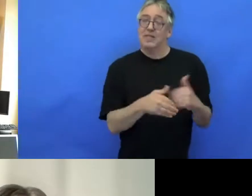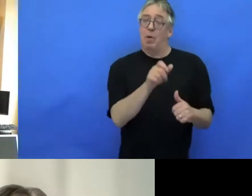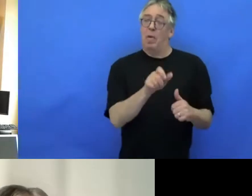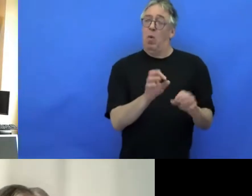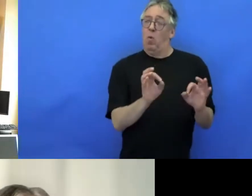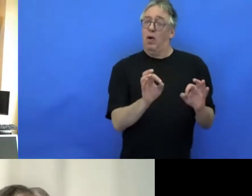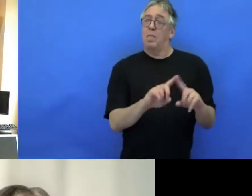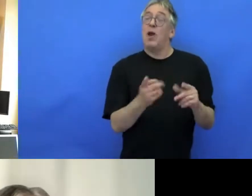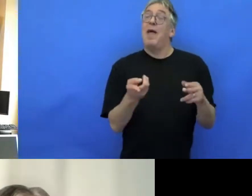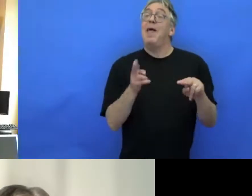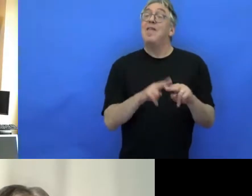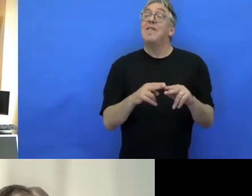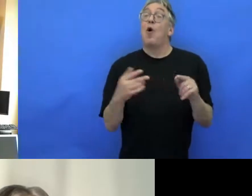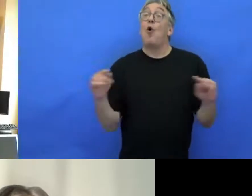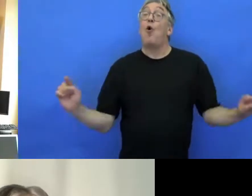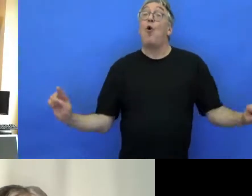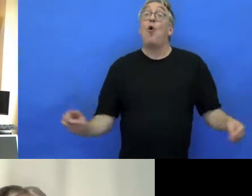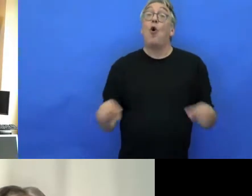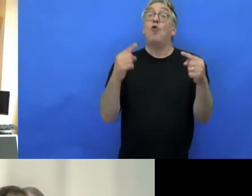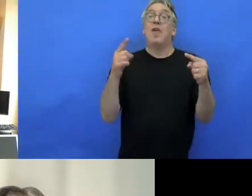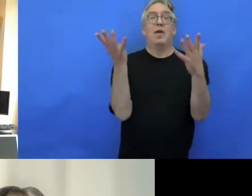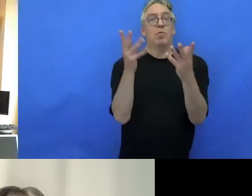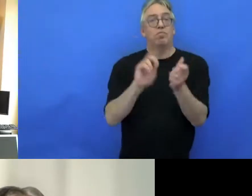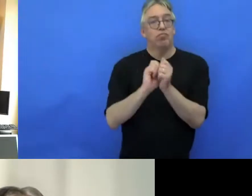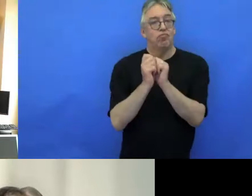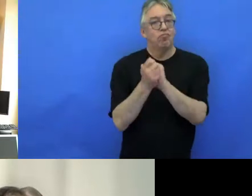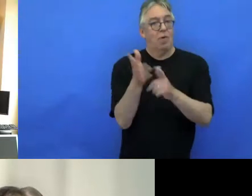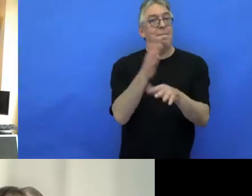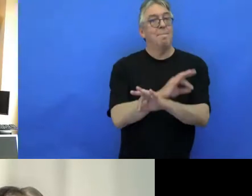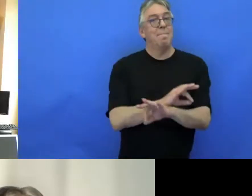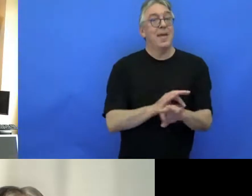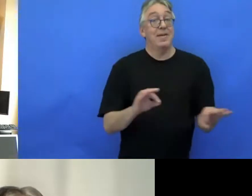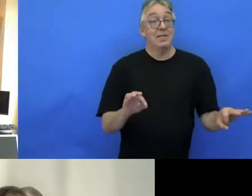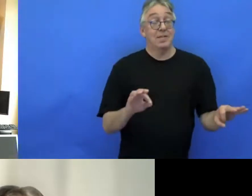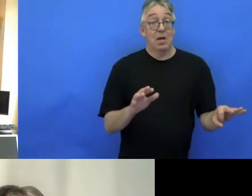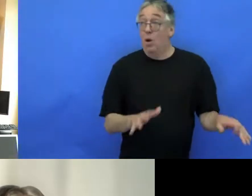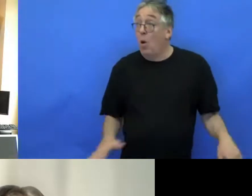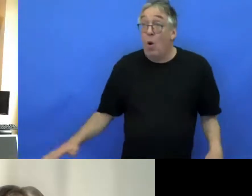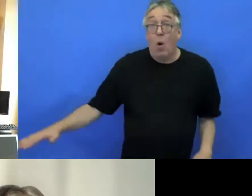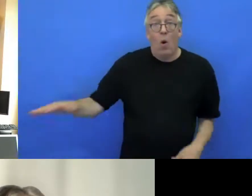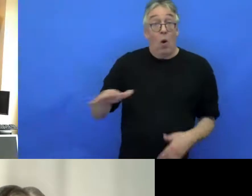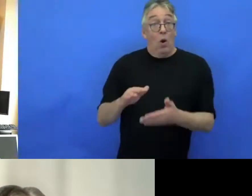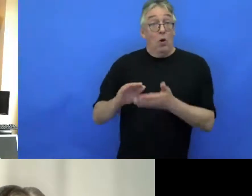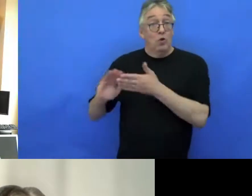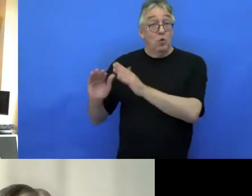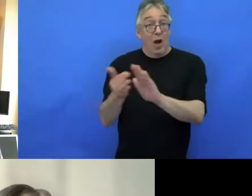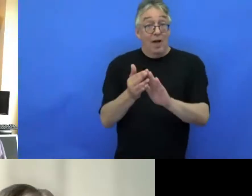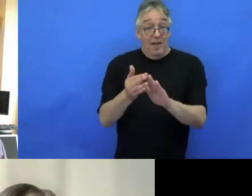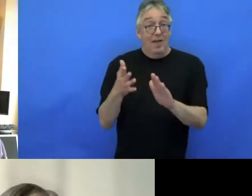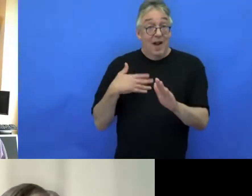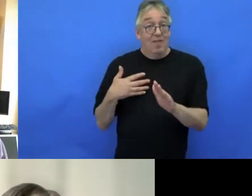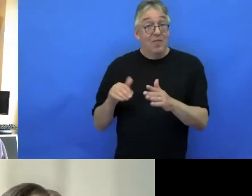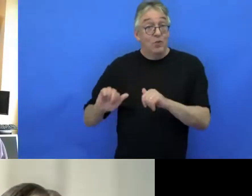post-conflict, there's a huge challenge in society for creating the kind of